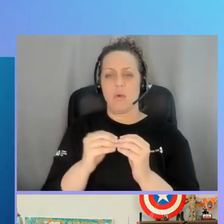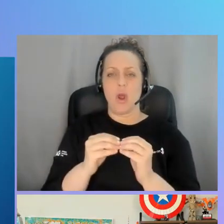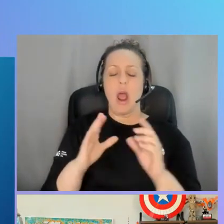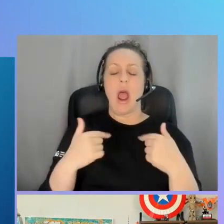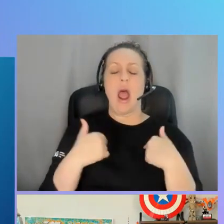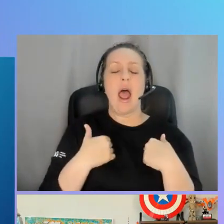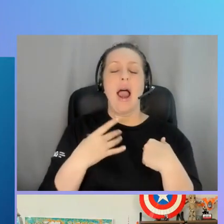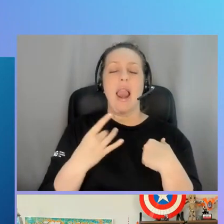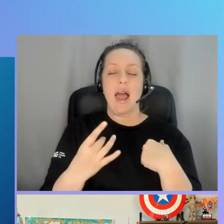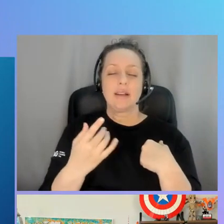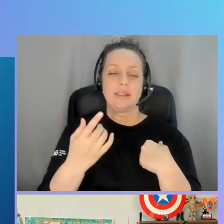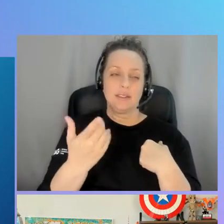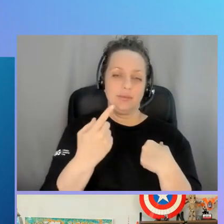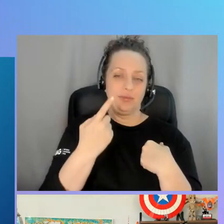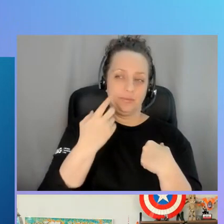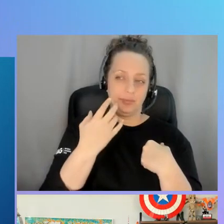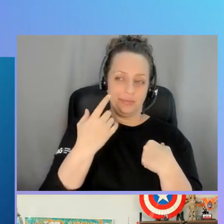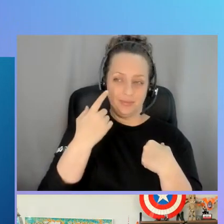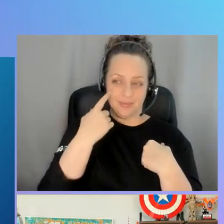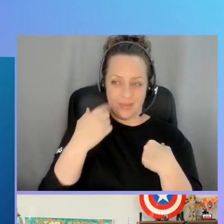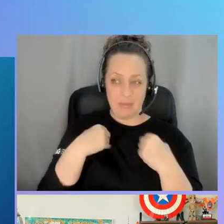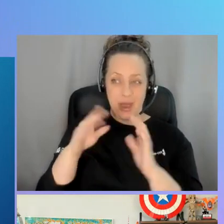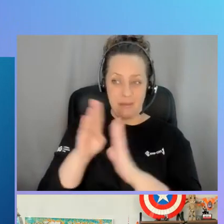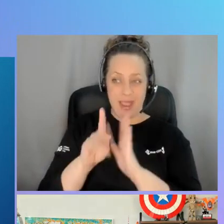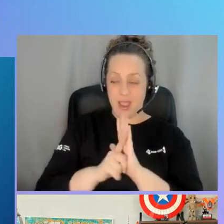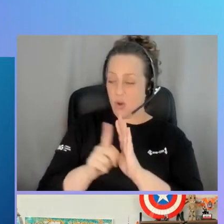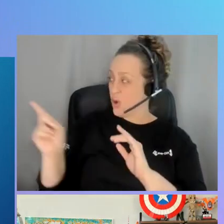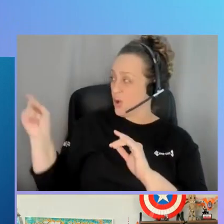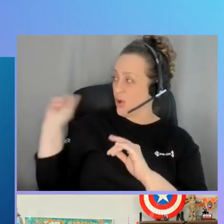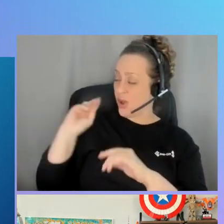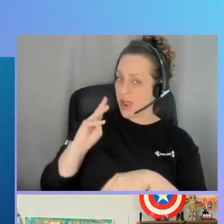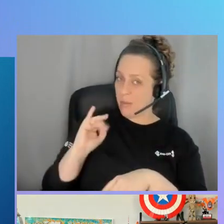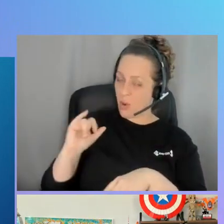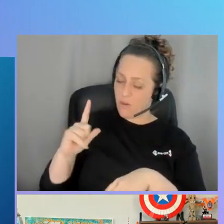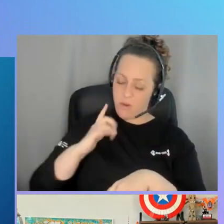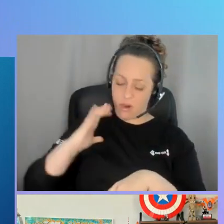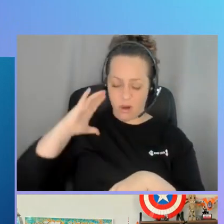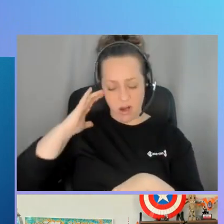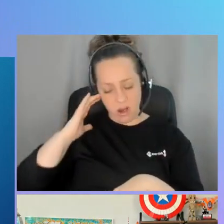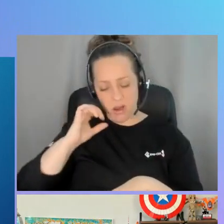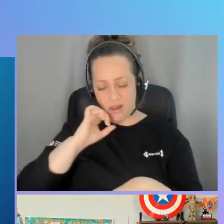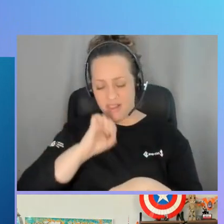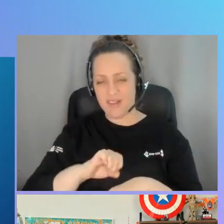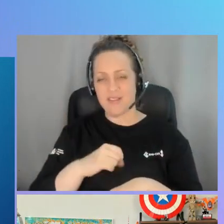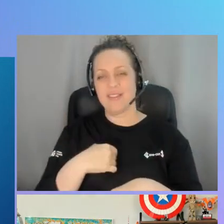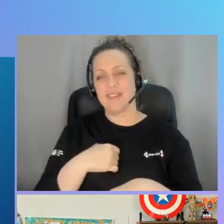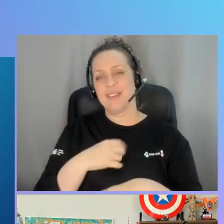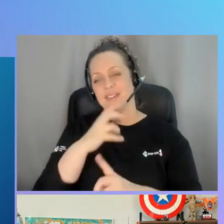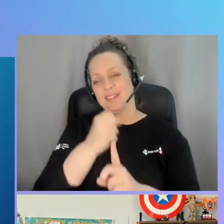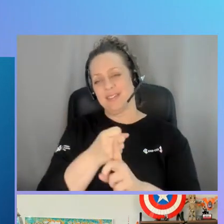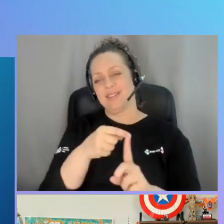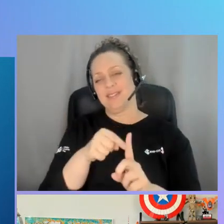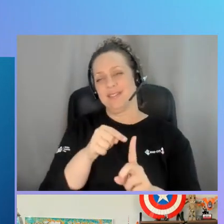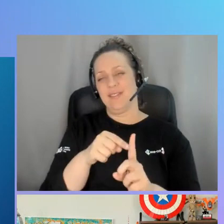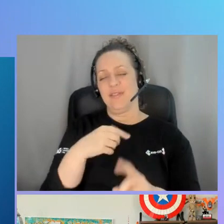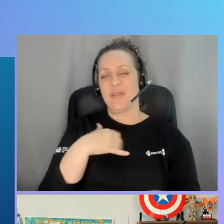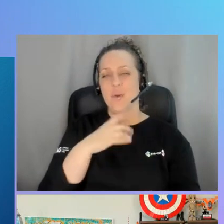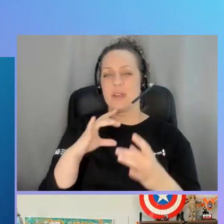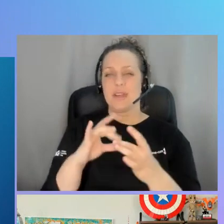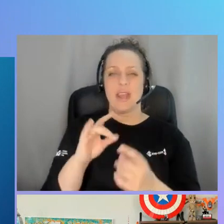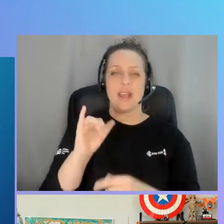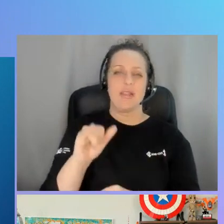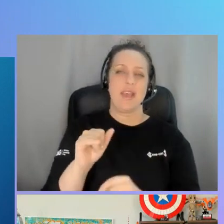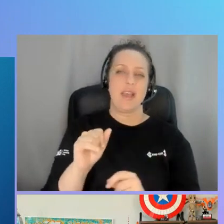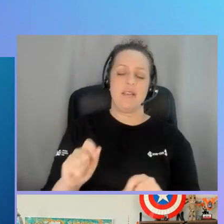I like to think, given my background, I'm a bit of a Marvel buff, so I wanted to tie this to the scene